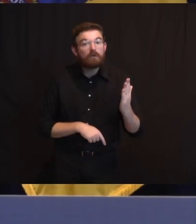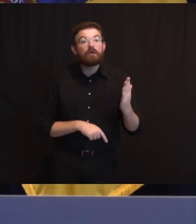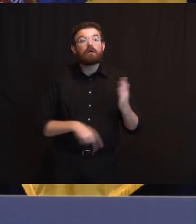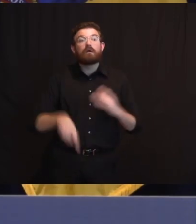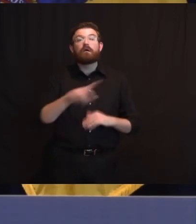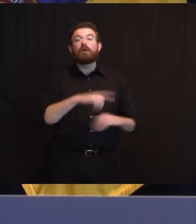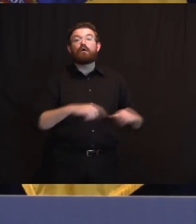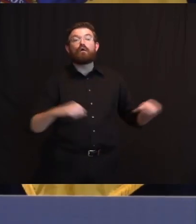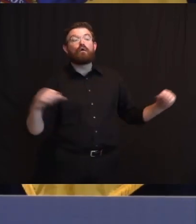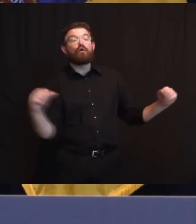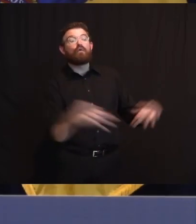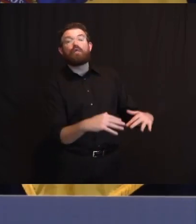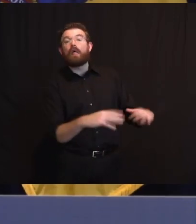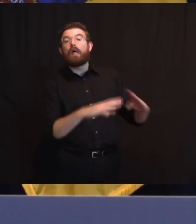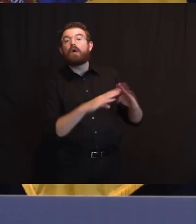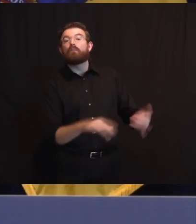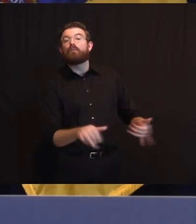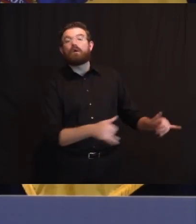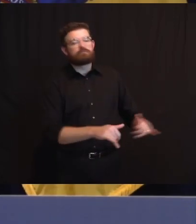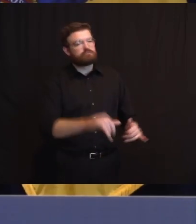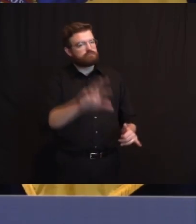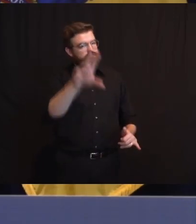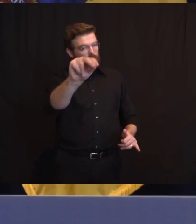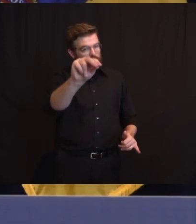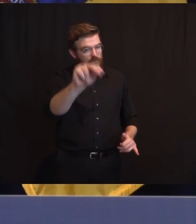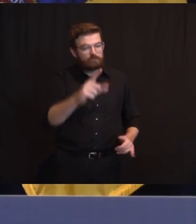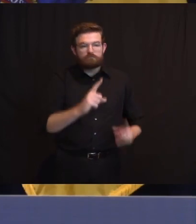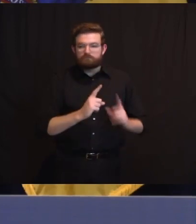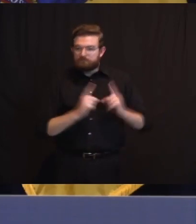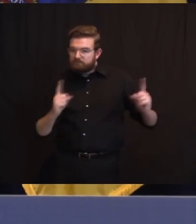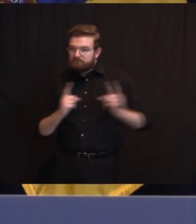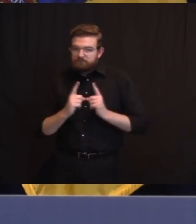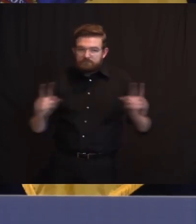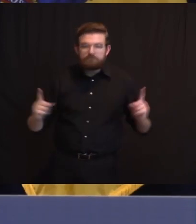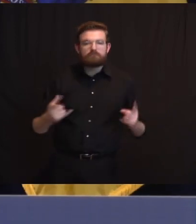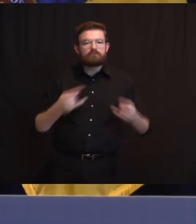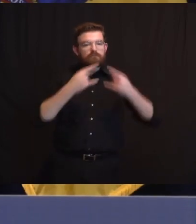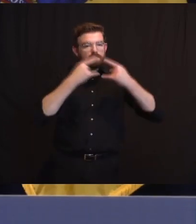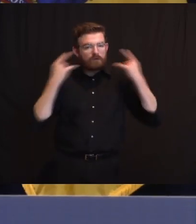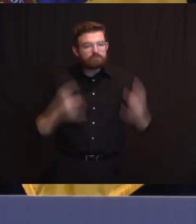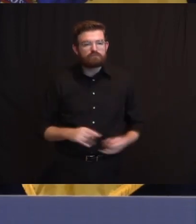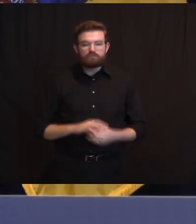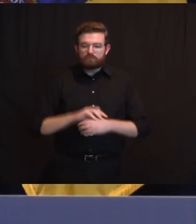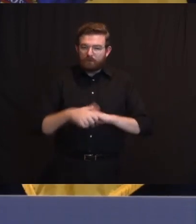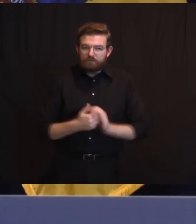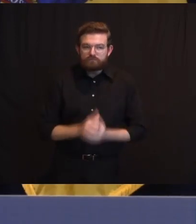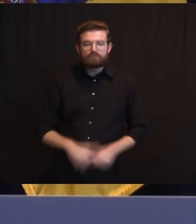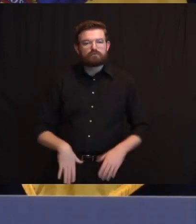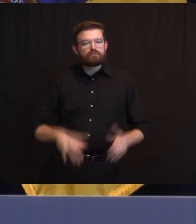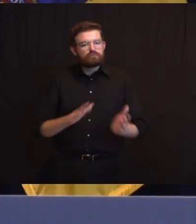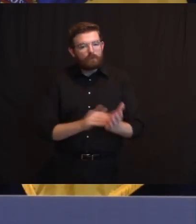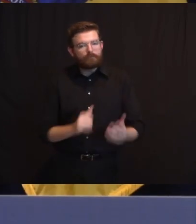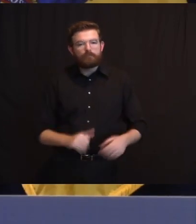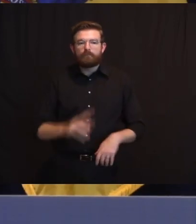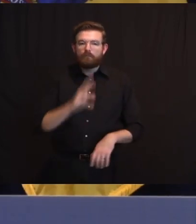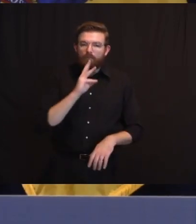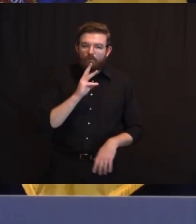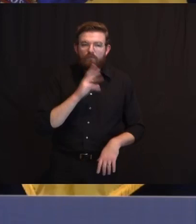Please, social distancing, face coverings, washing hands, soap and water. If you don't feel well, if you've been in a hot